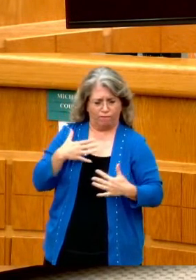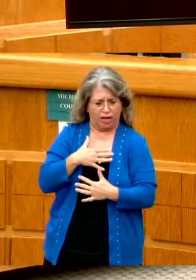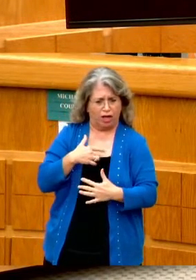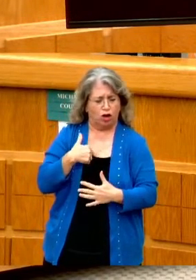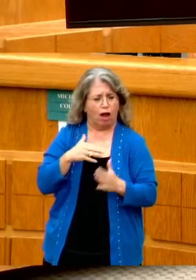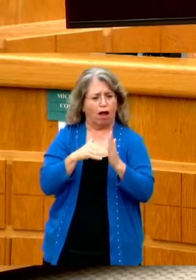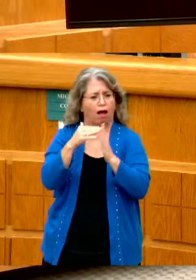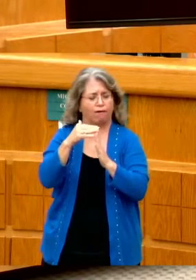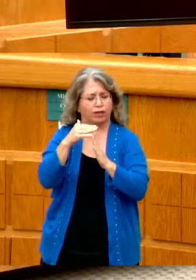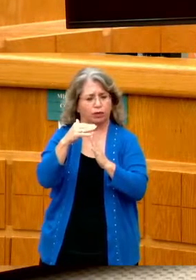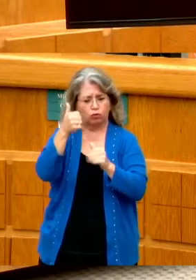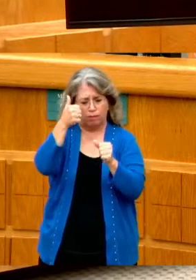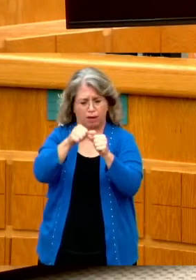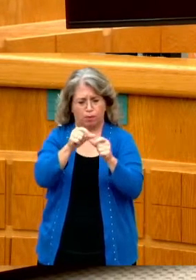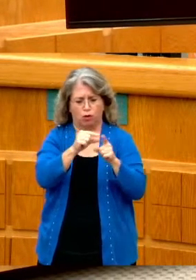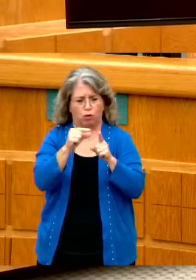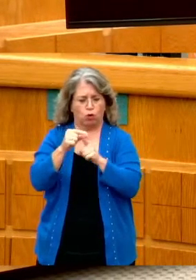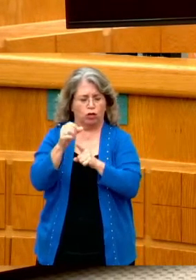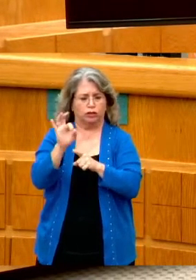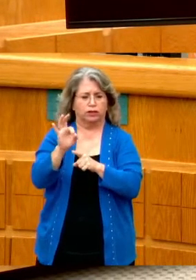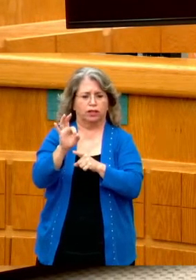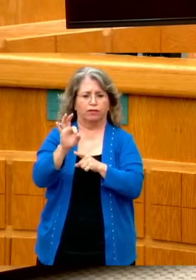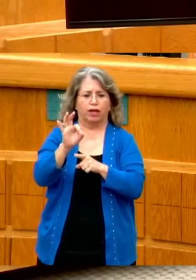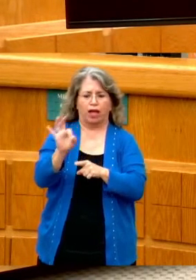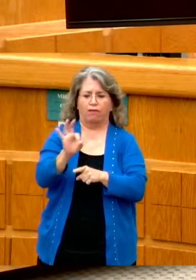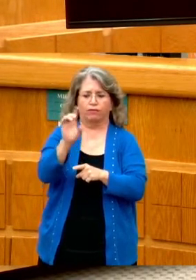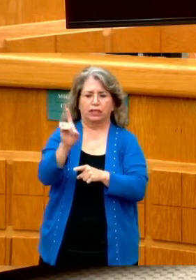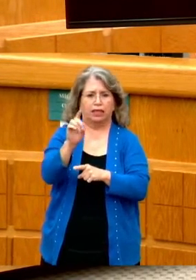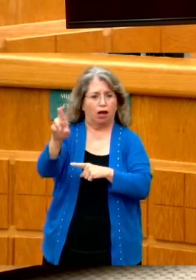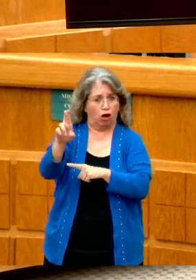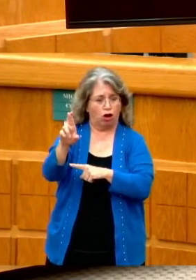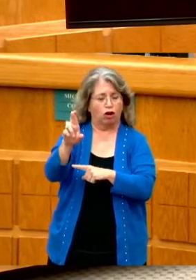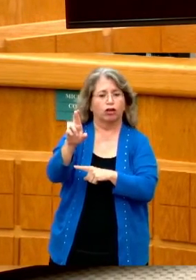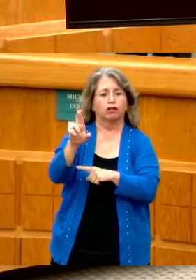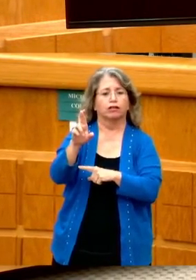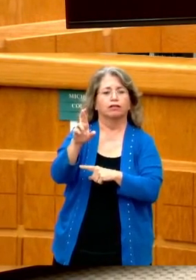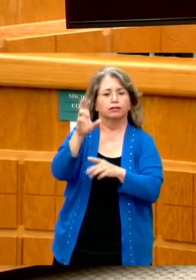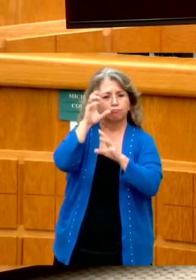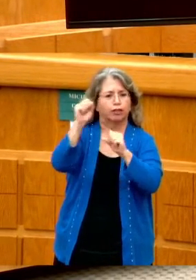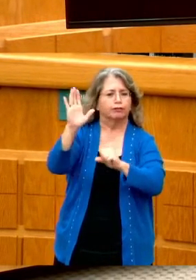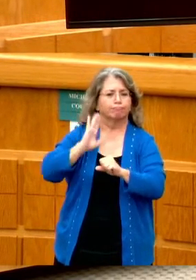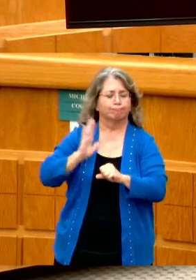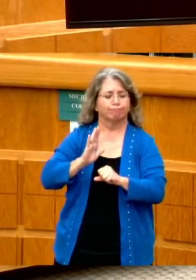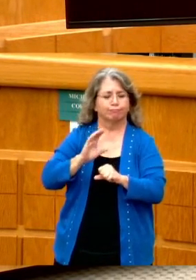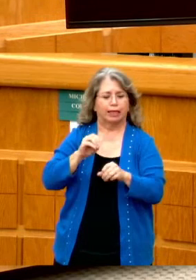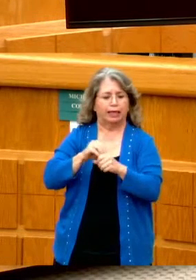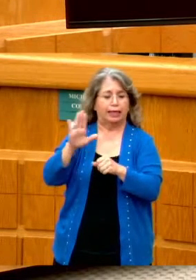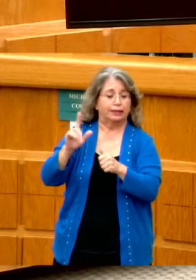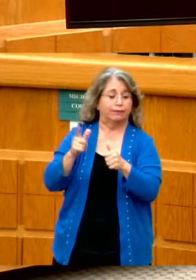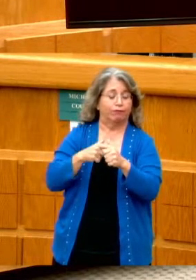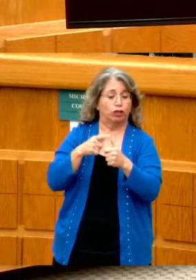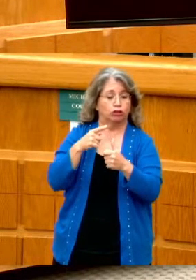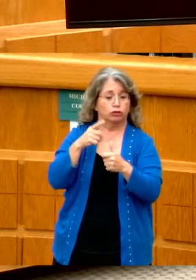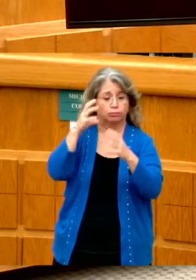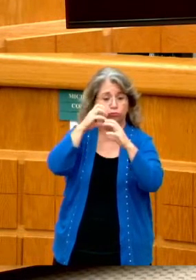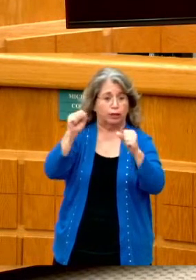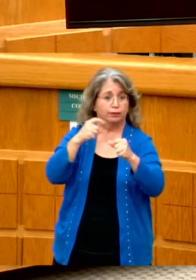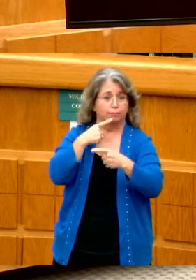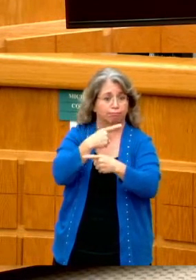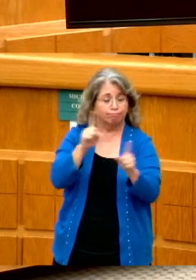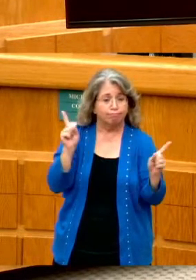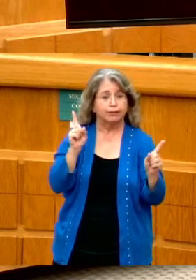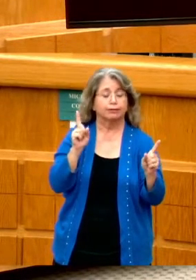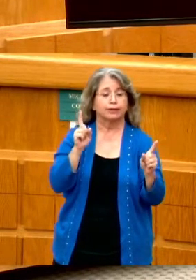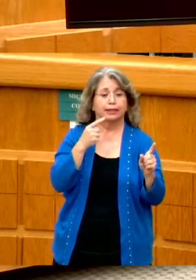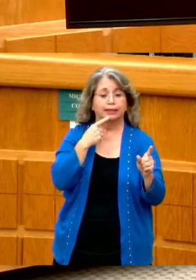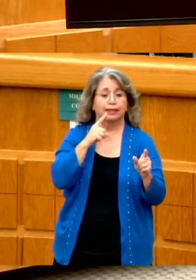words of Franklin Roosevelt in his first inaugural address, who said that the only thing we have to fear is fear itself.